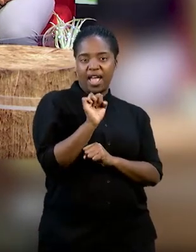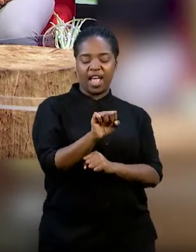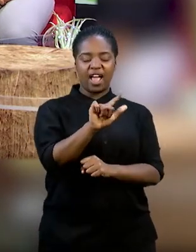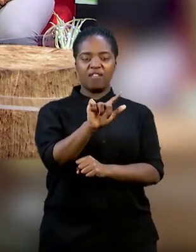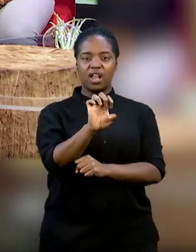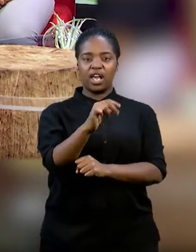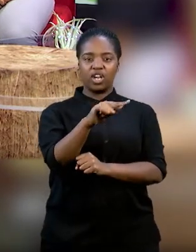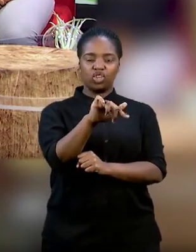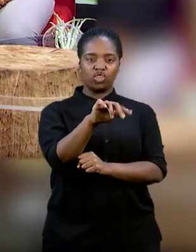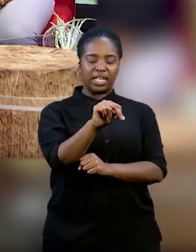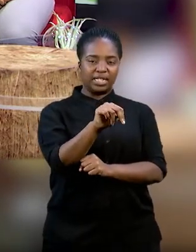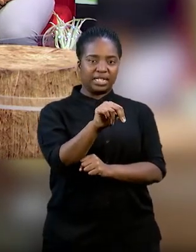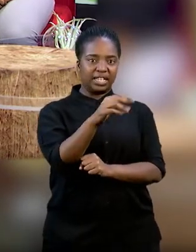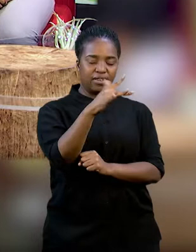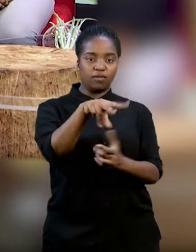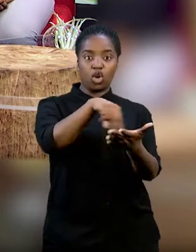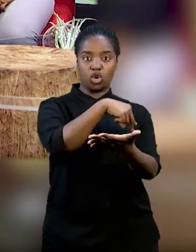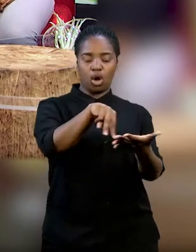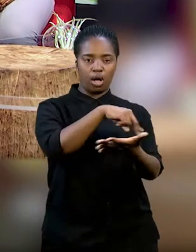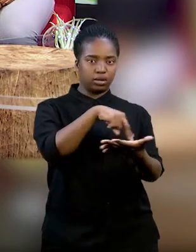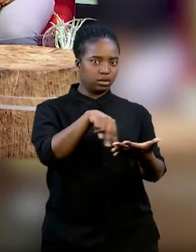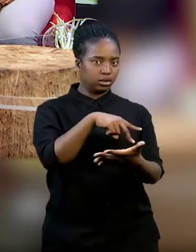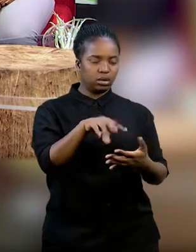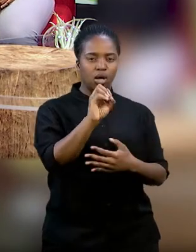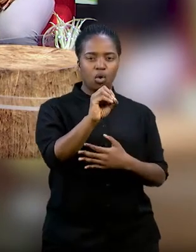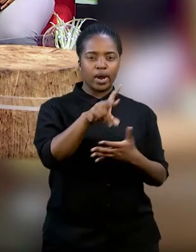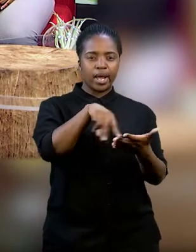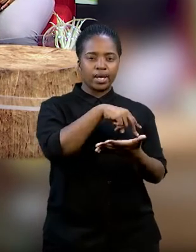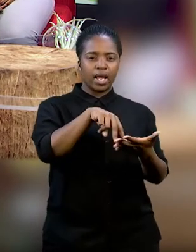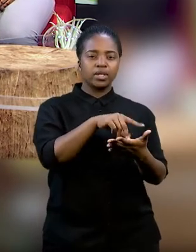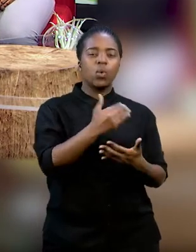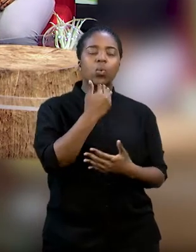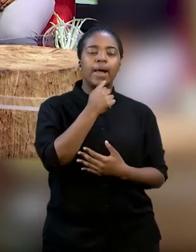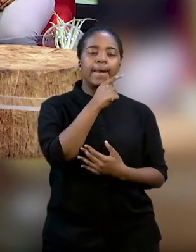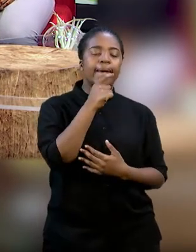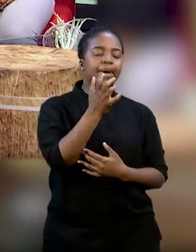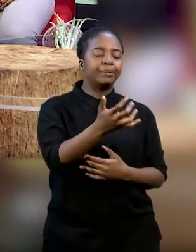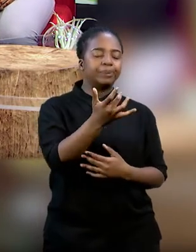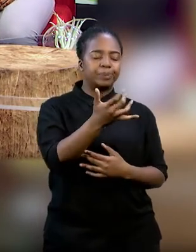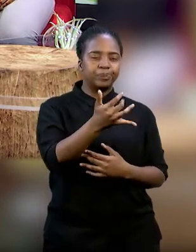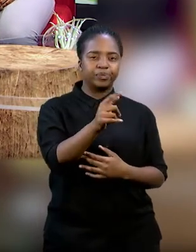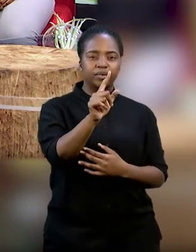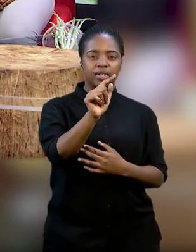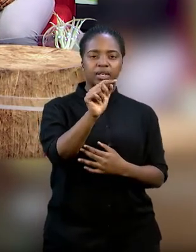okuthiwa I legends siyenza no Gregory Maqoma and bekukhona I dancer okuthiwa